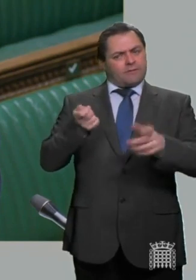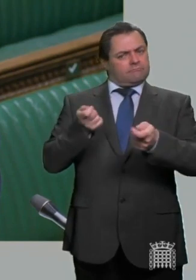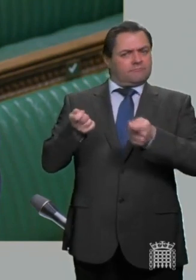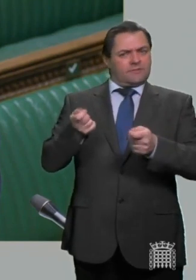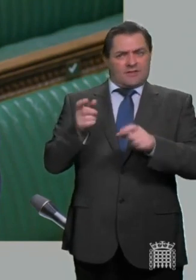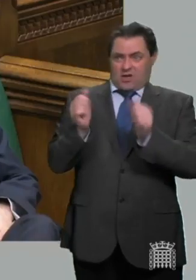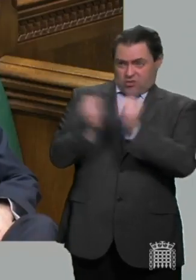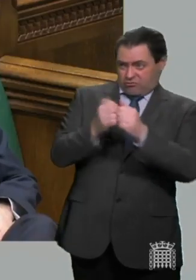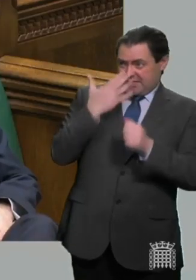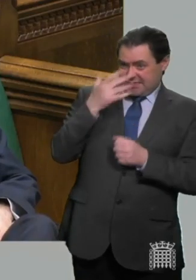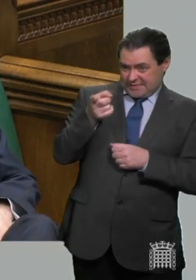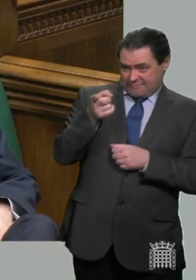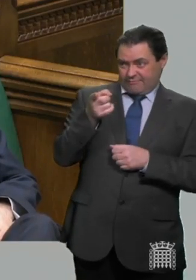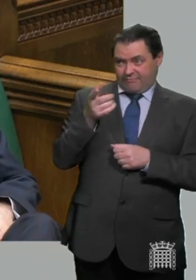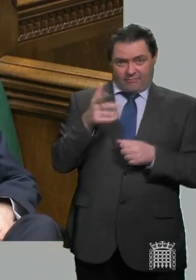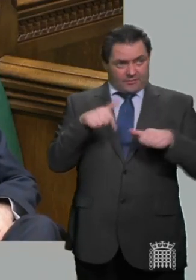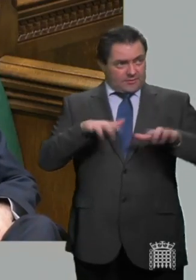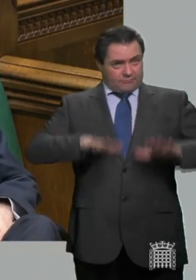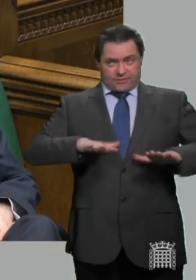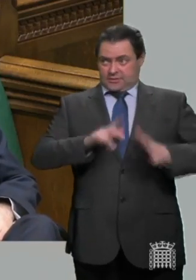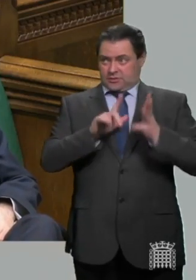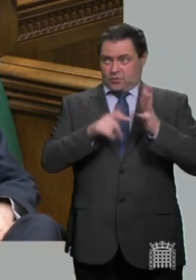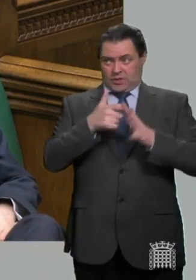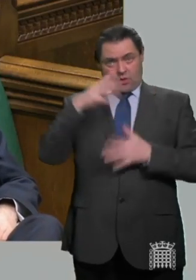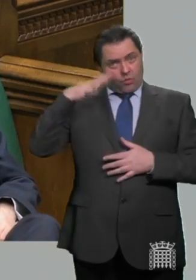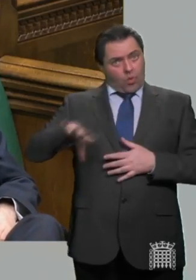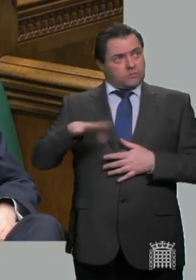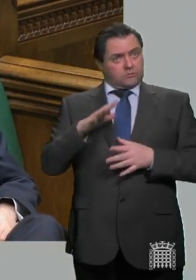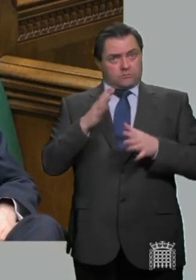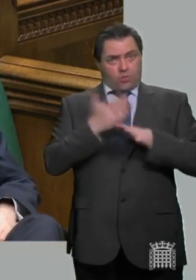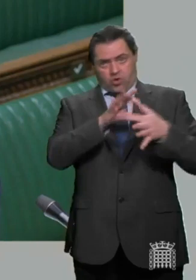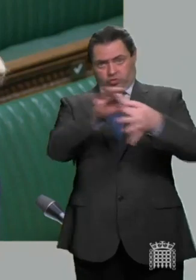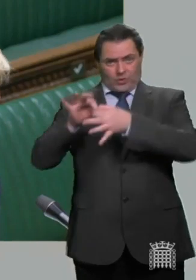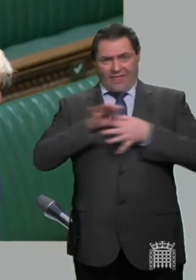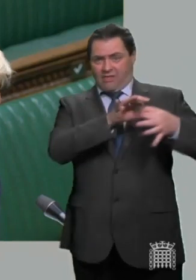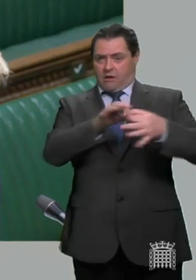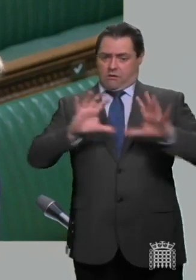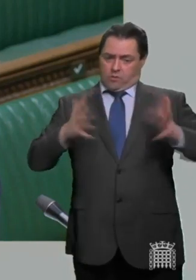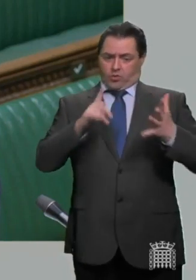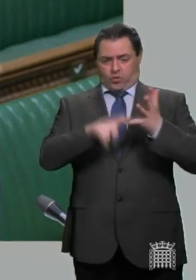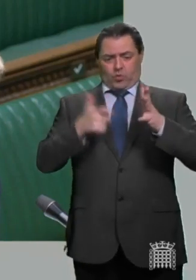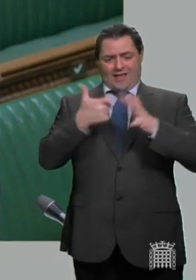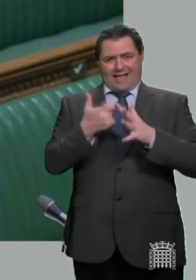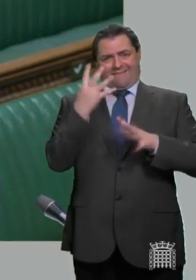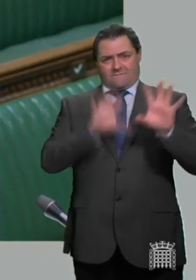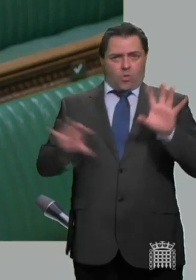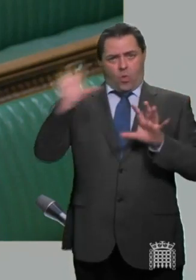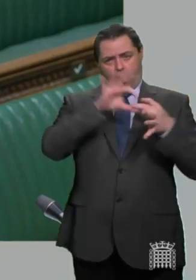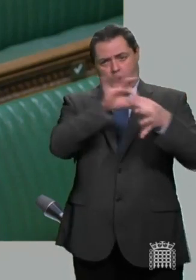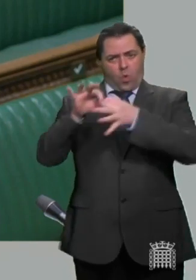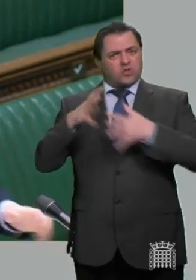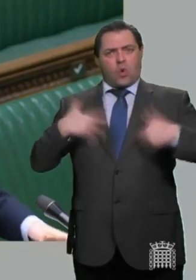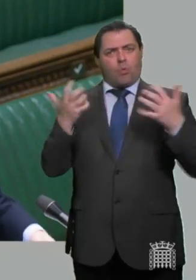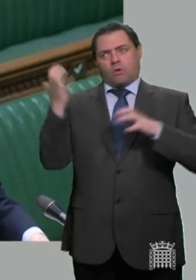When actually what the people of this country want to see is us working together as one United Kingdom without further constitutional